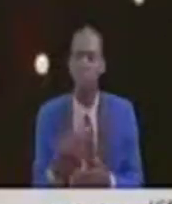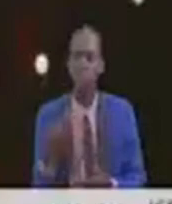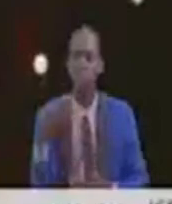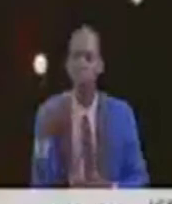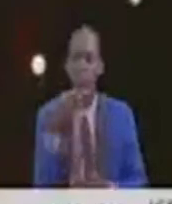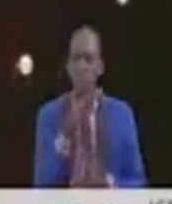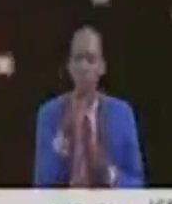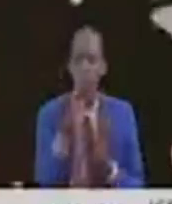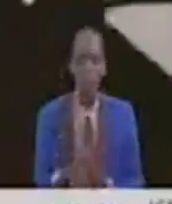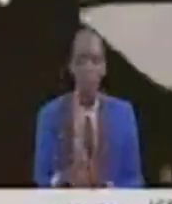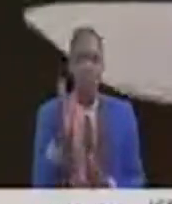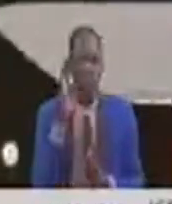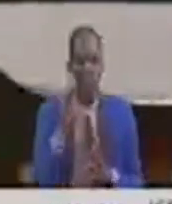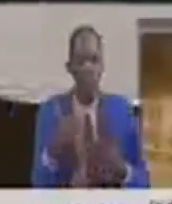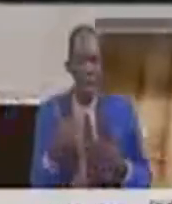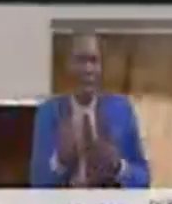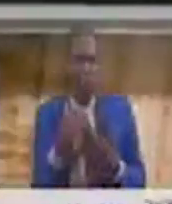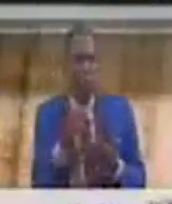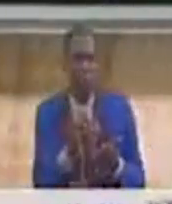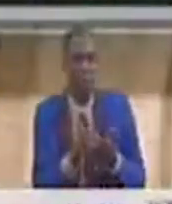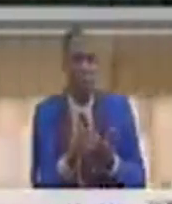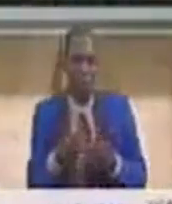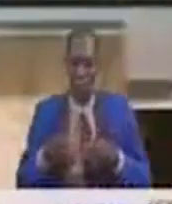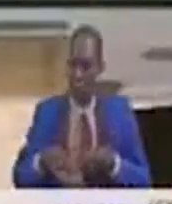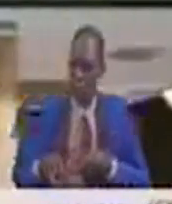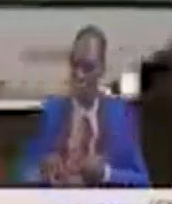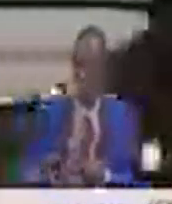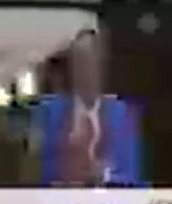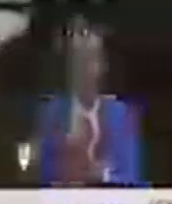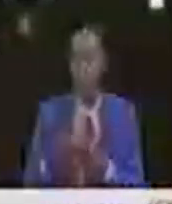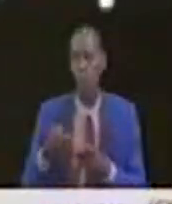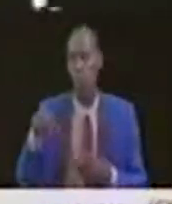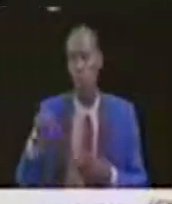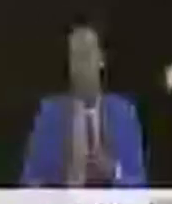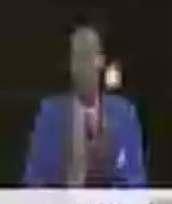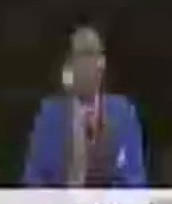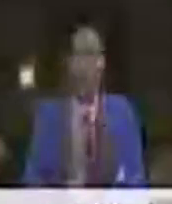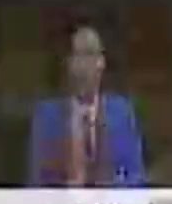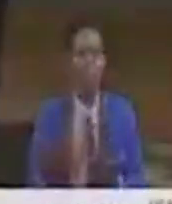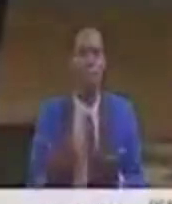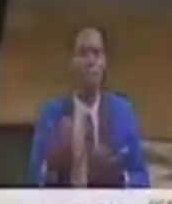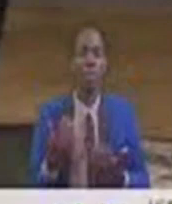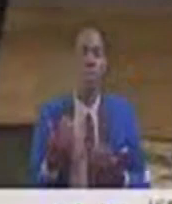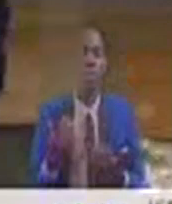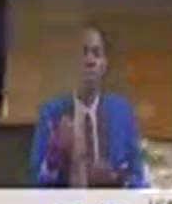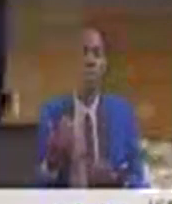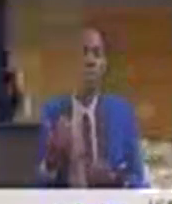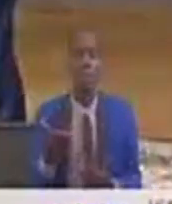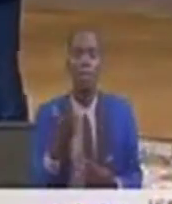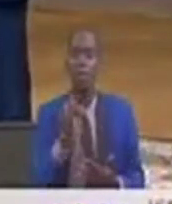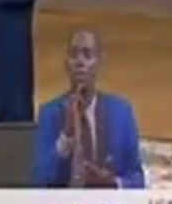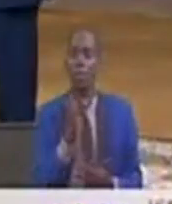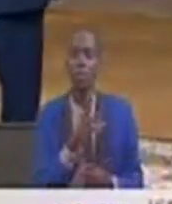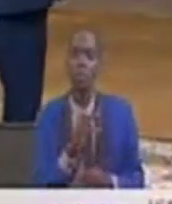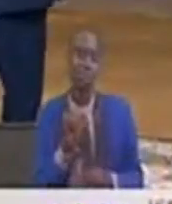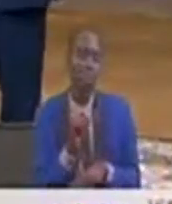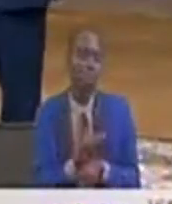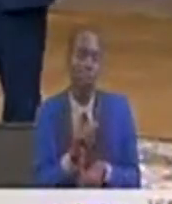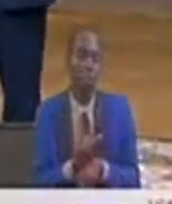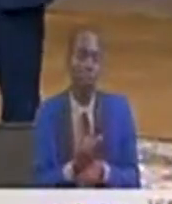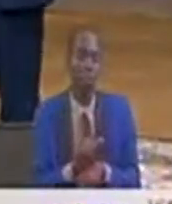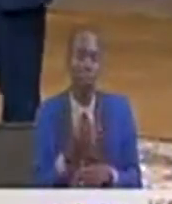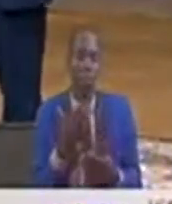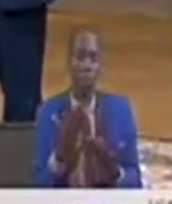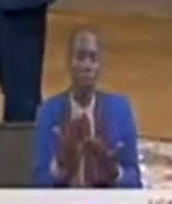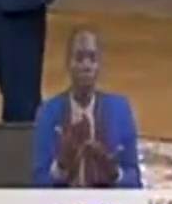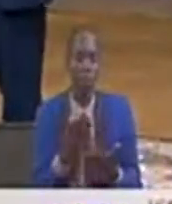brimstone. And then there are people, there's no work now in the country. And if I tell